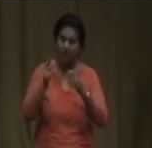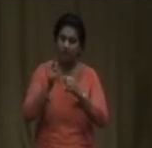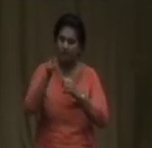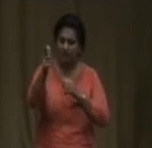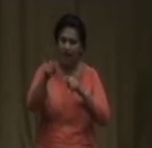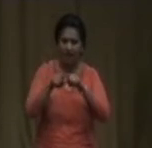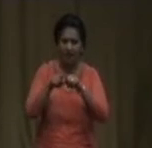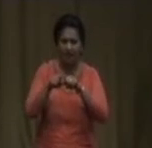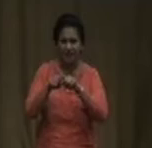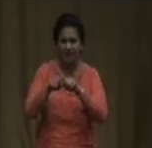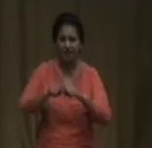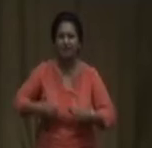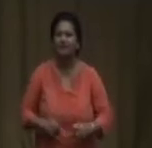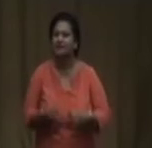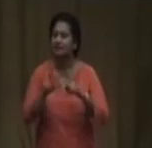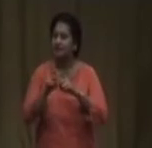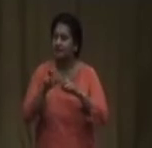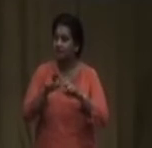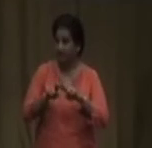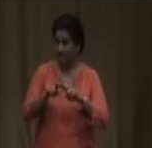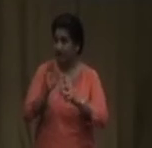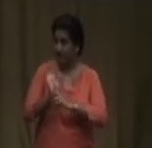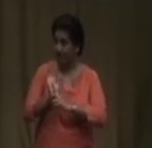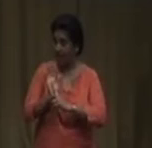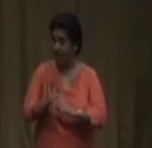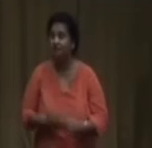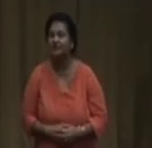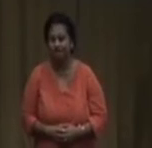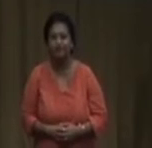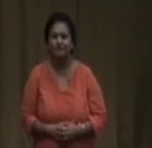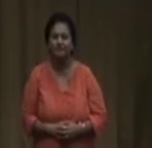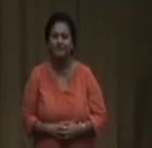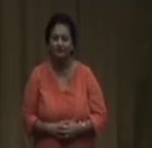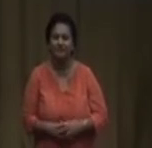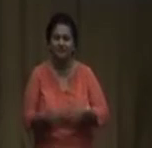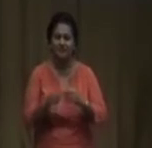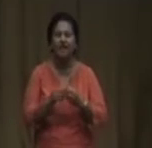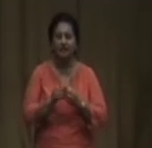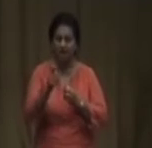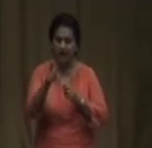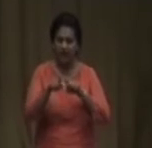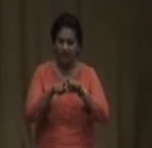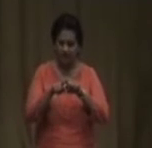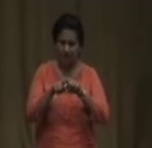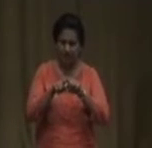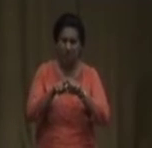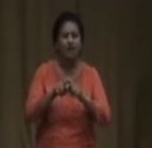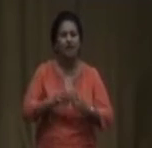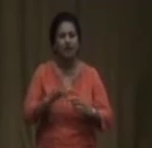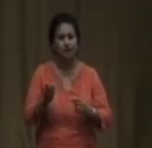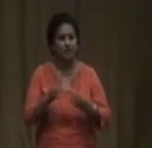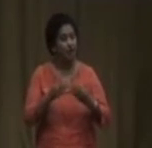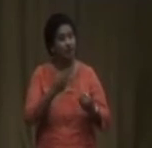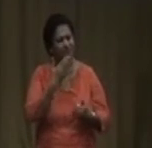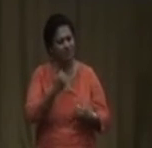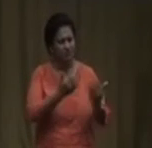e-learning, with international leadership experience in a variety of roles right across the tertiary education centre. Ladies and gentlemen, please join me